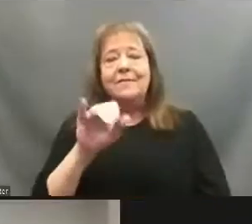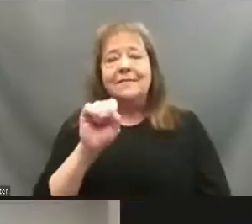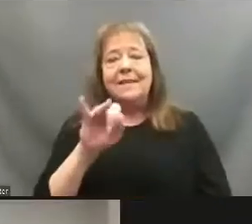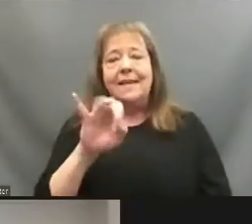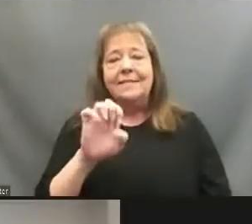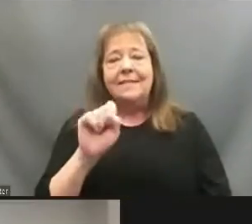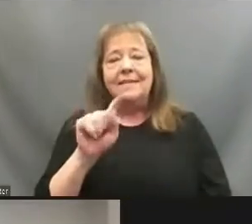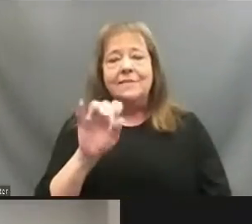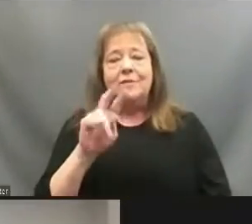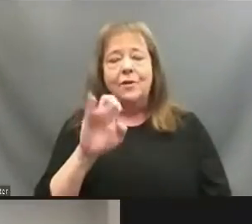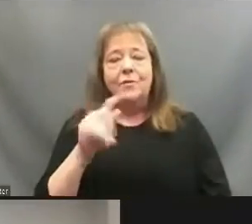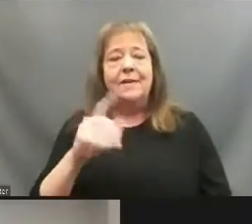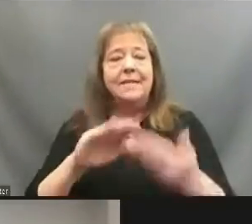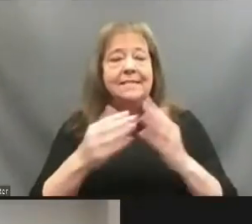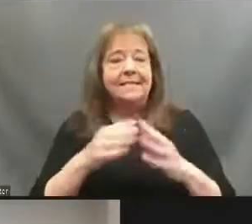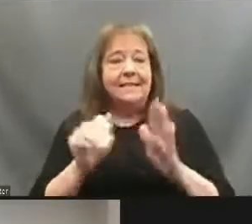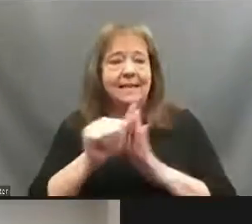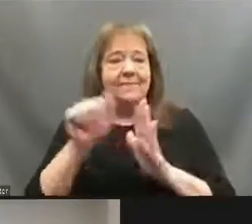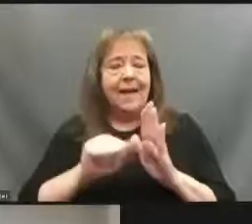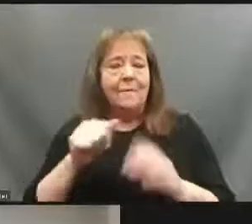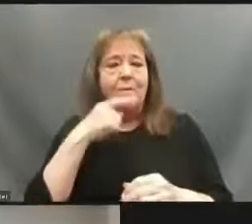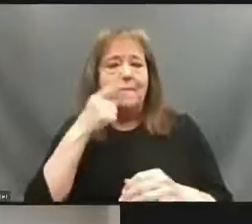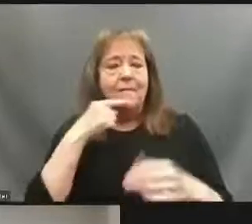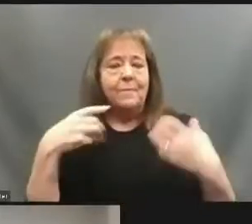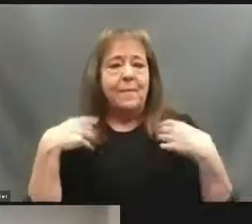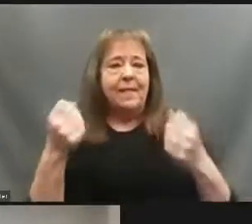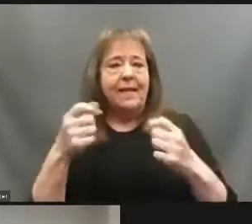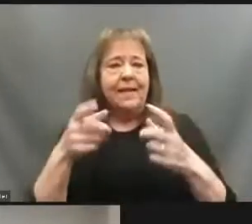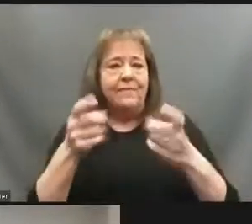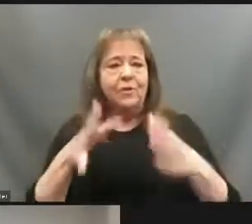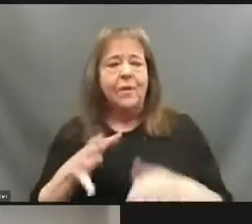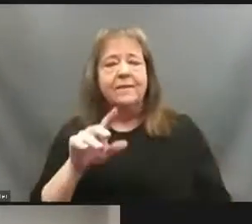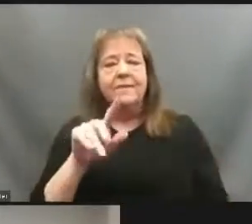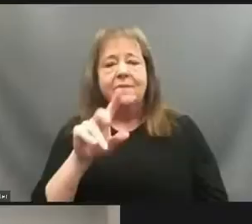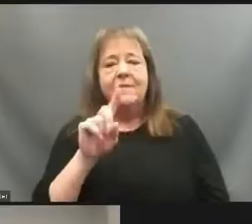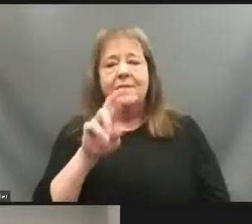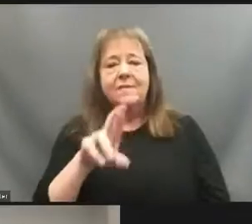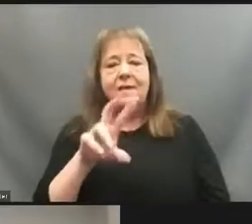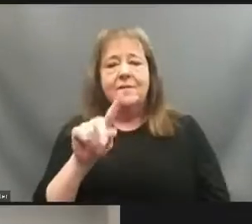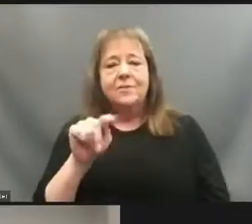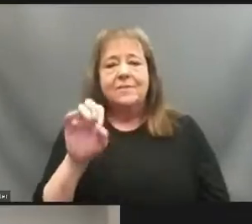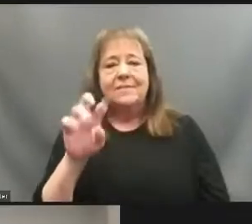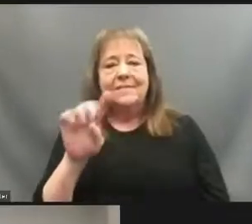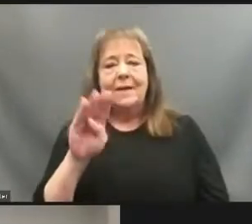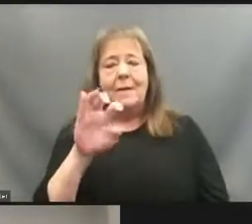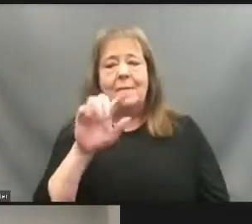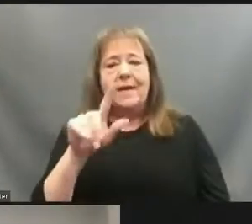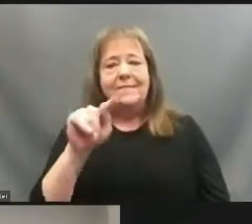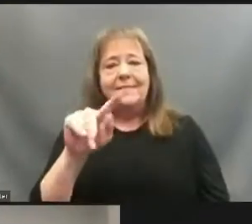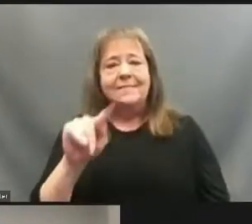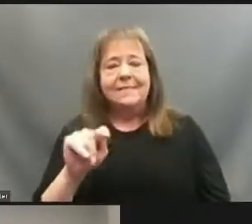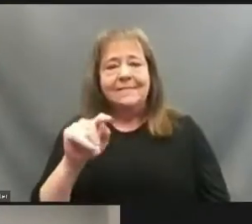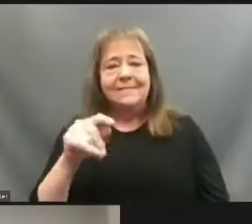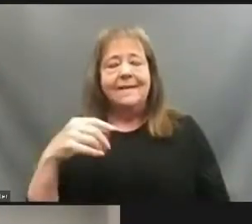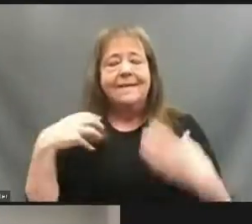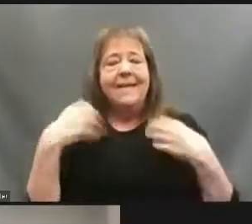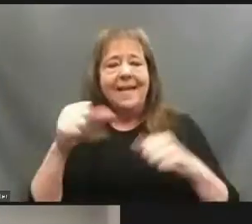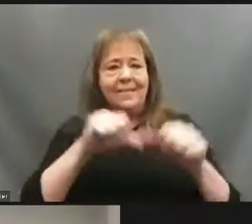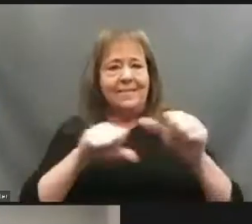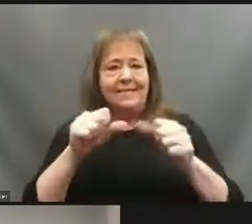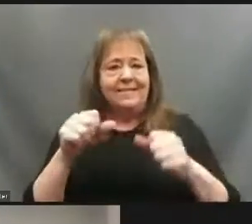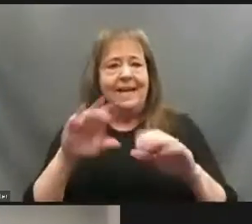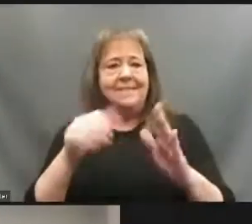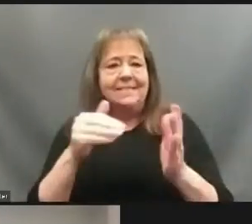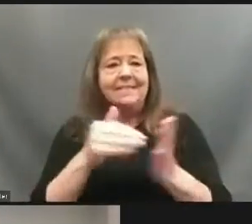City of Amarillo Public Health Director, Dr. Todd Bell, Public Health Authority, Texas State University Health Sciences Center, Dr.